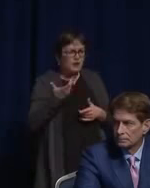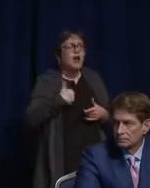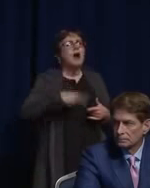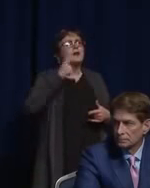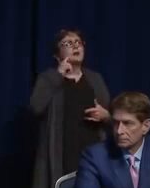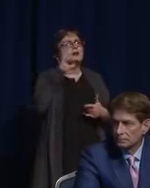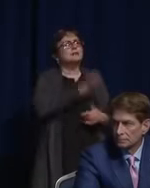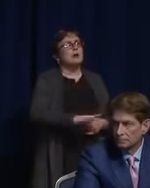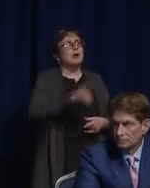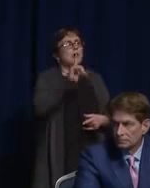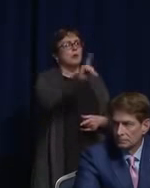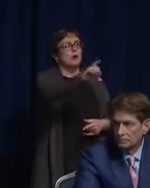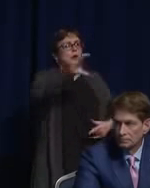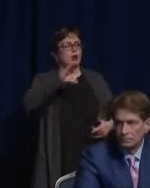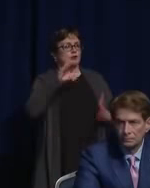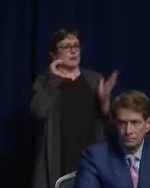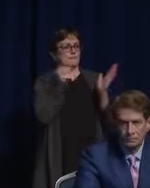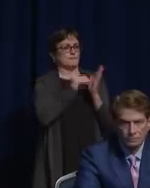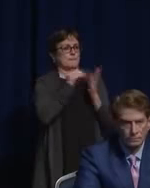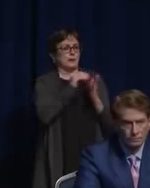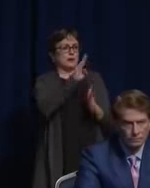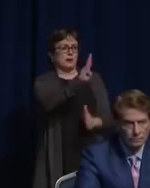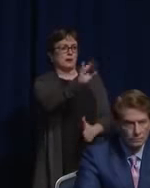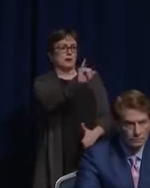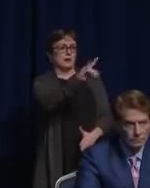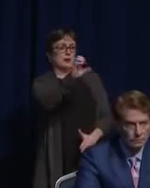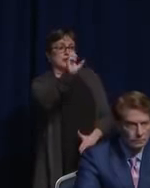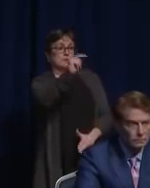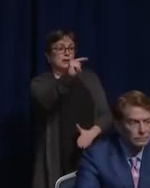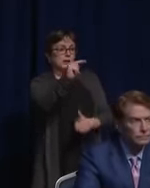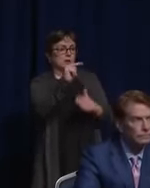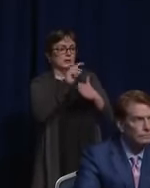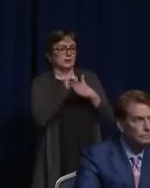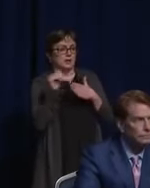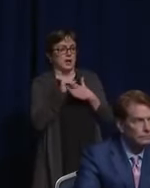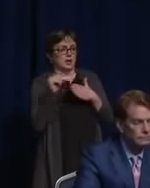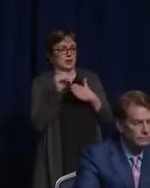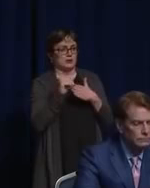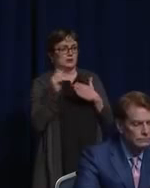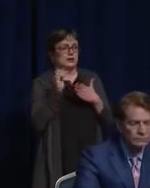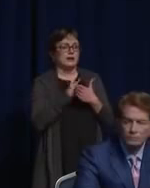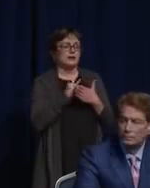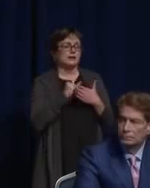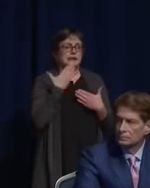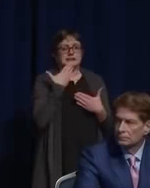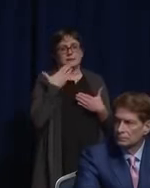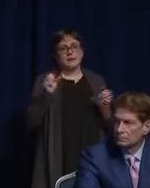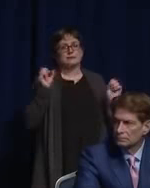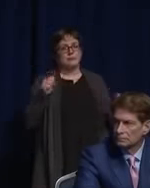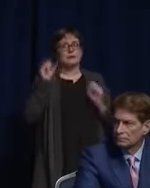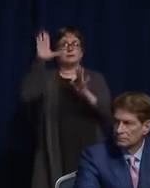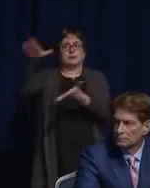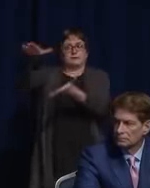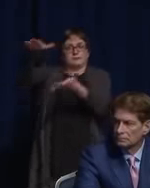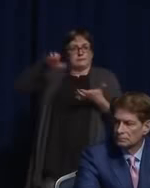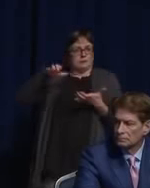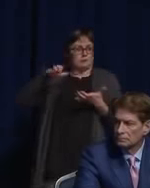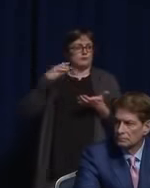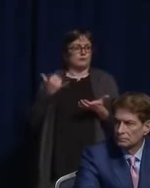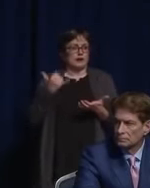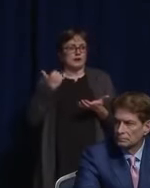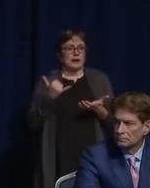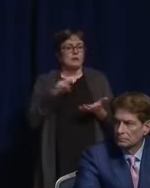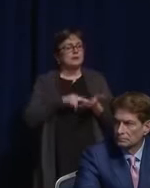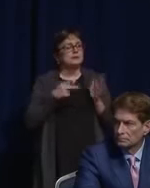with a B US dollars. But that's the best money any state can get right now because it allows us to stay